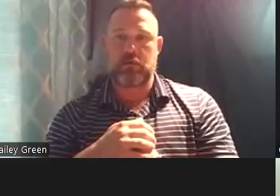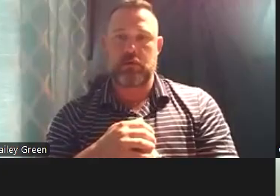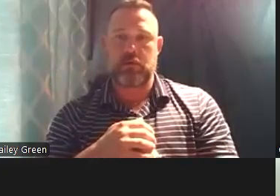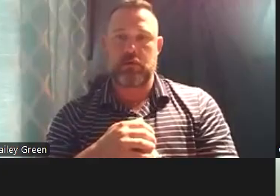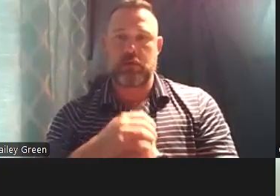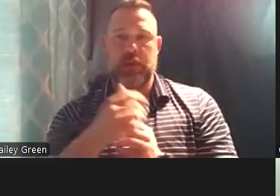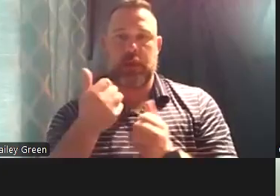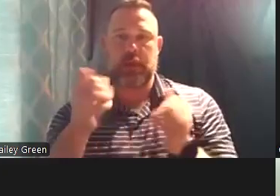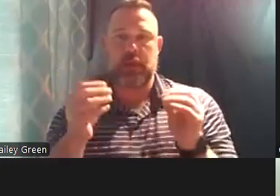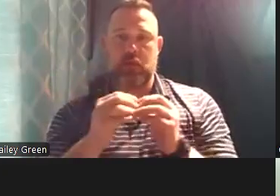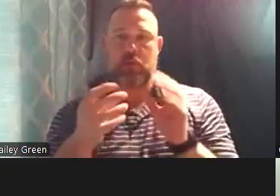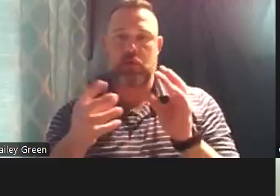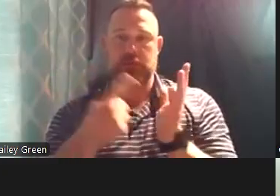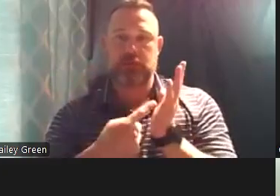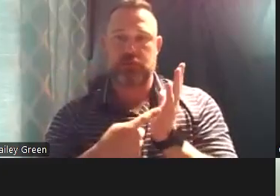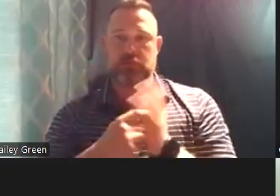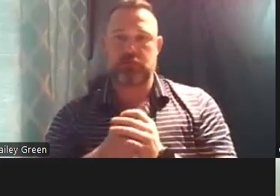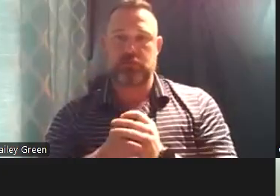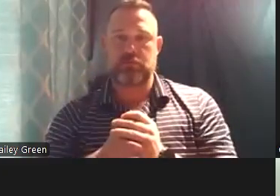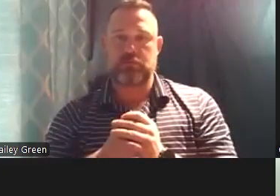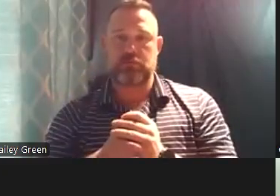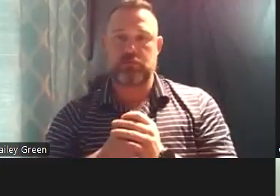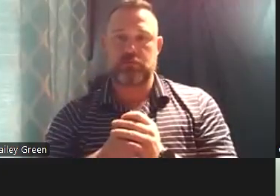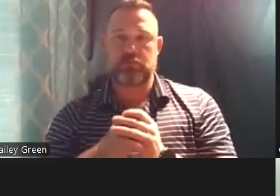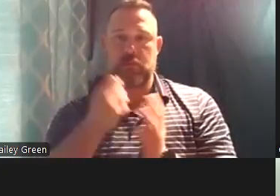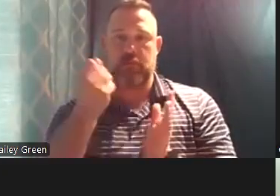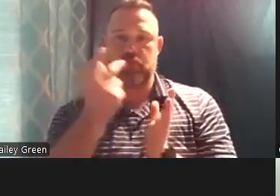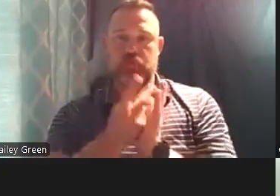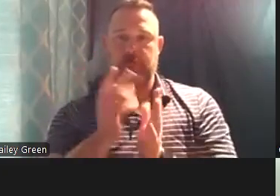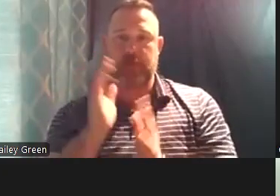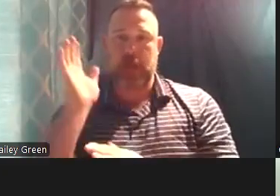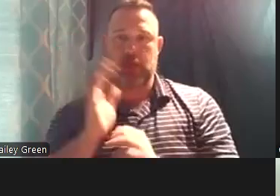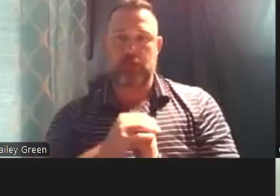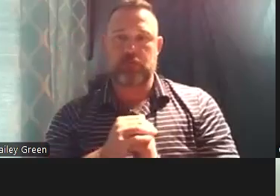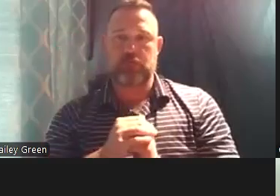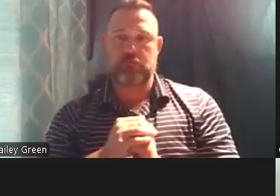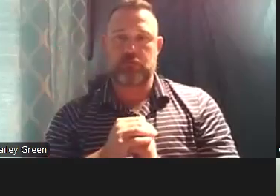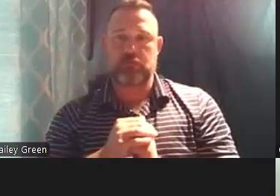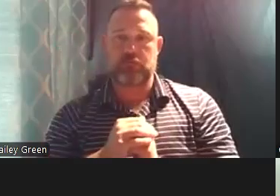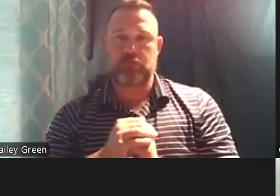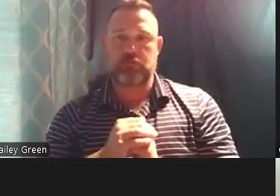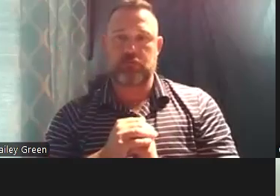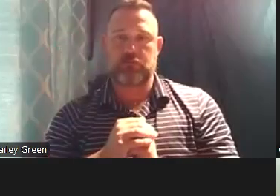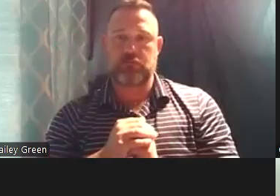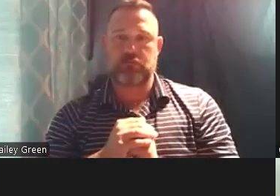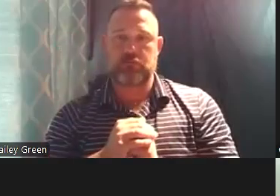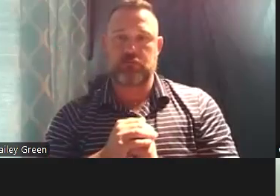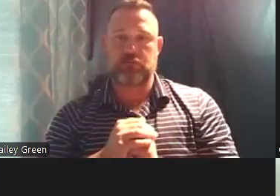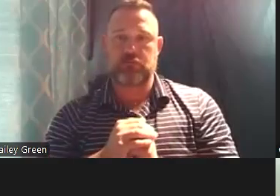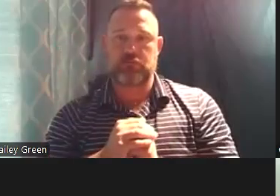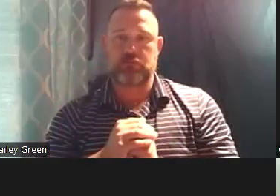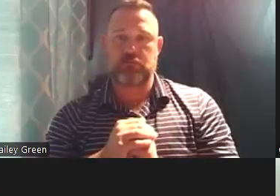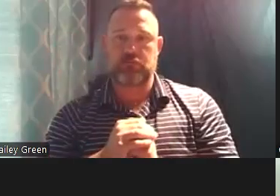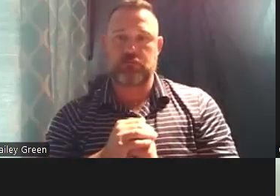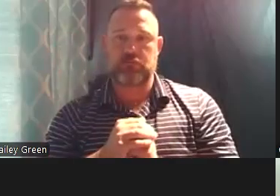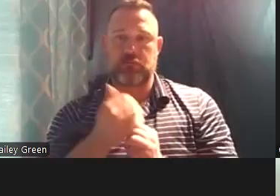Any further discussion? All in favor, say aye. Aye. Aye. Aye.